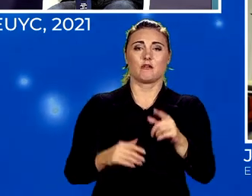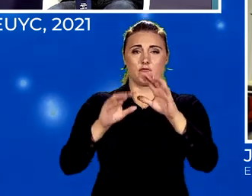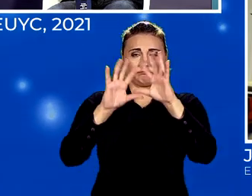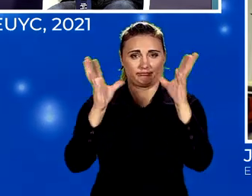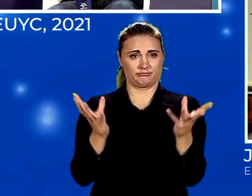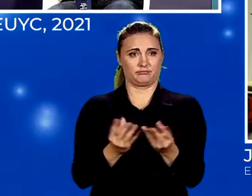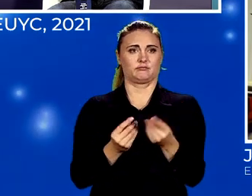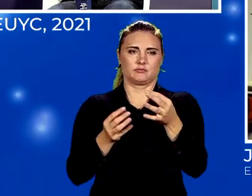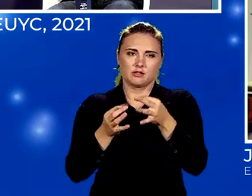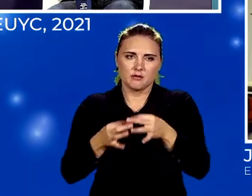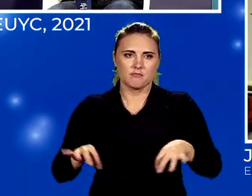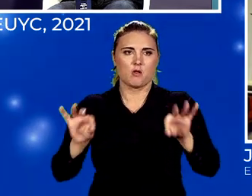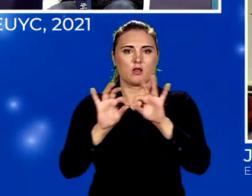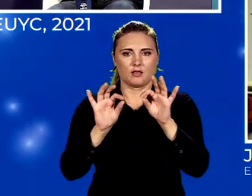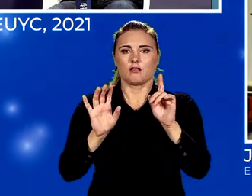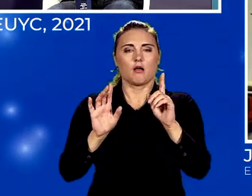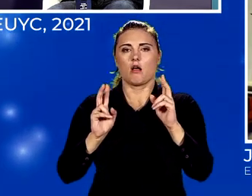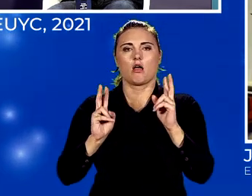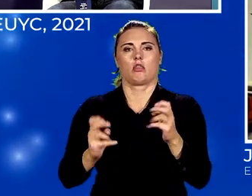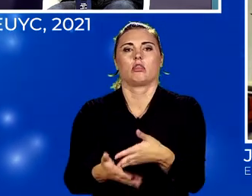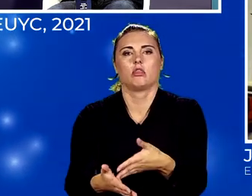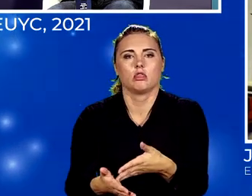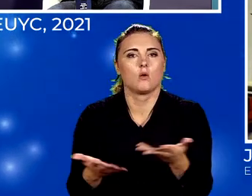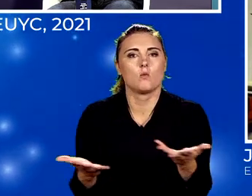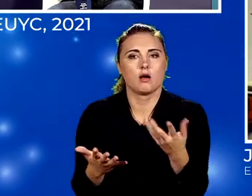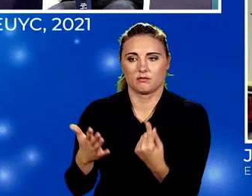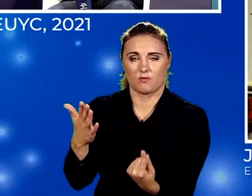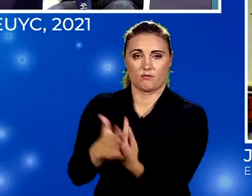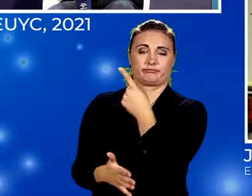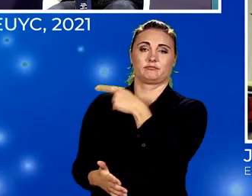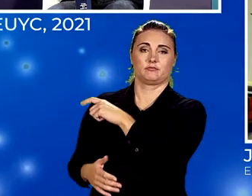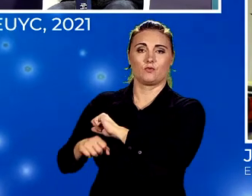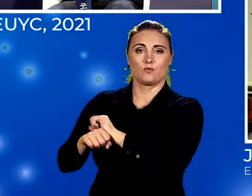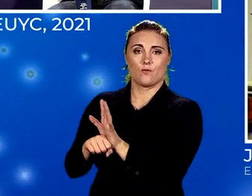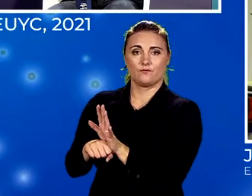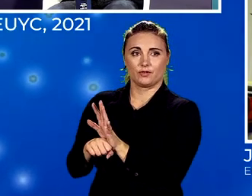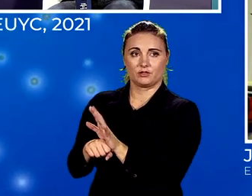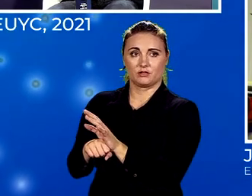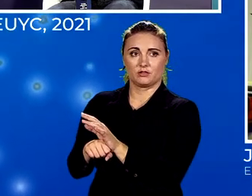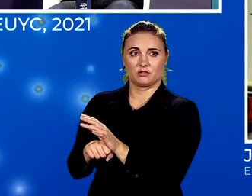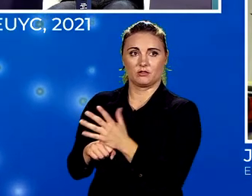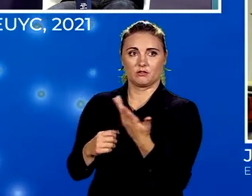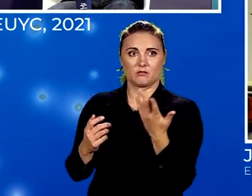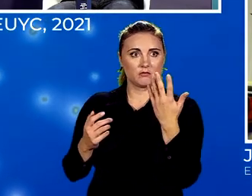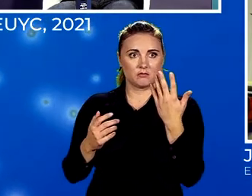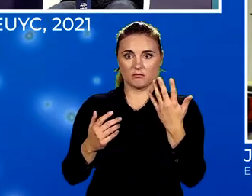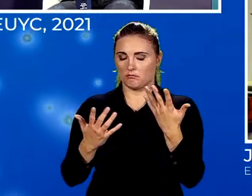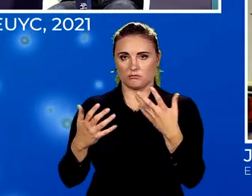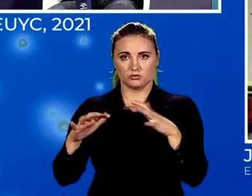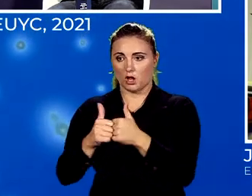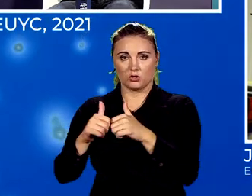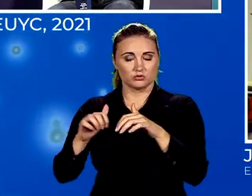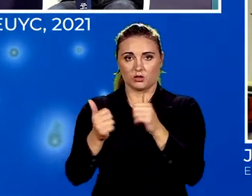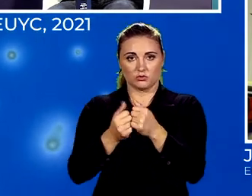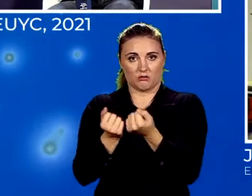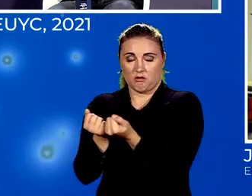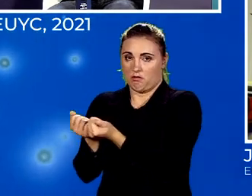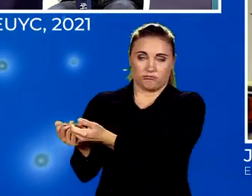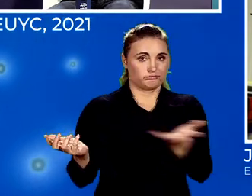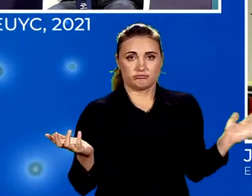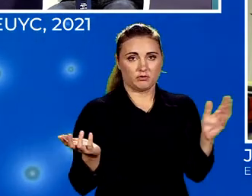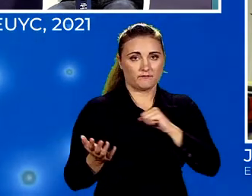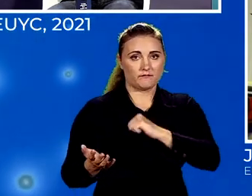stuck at the beginning of the pandemic with a lot of challenges faced. You know that there was also not